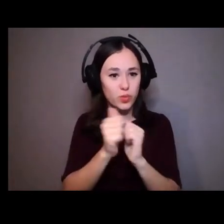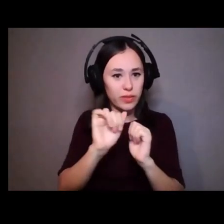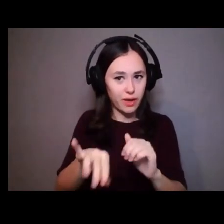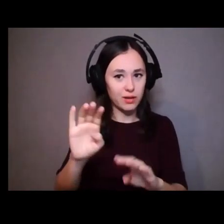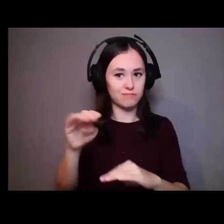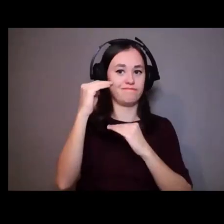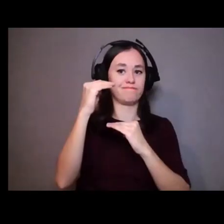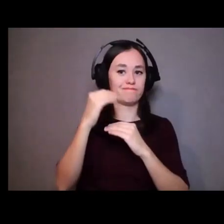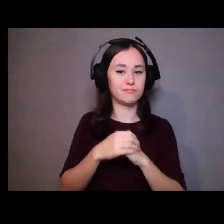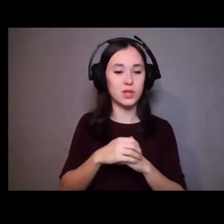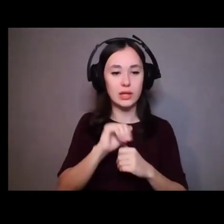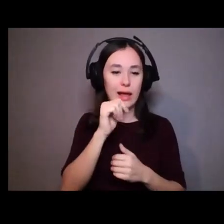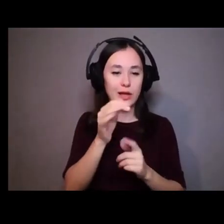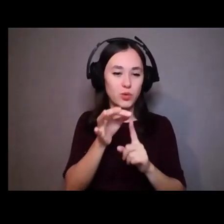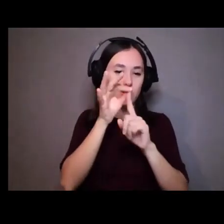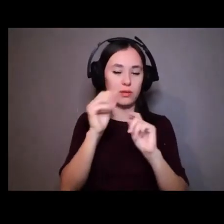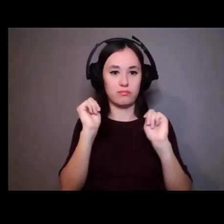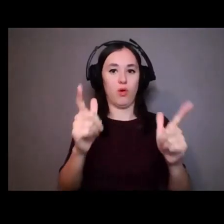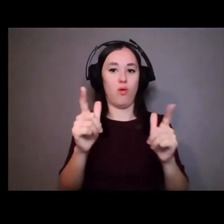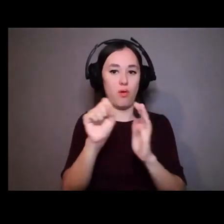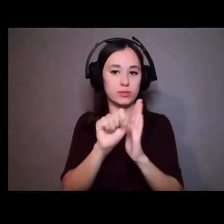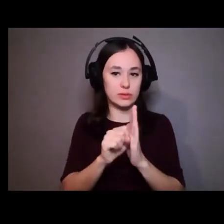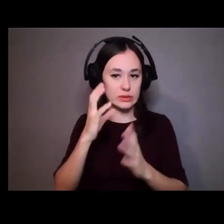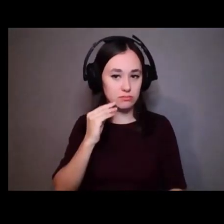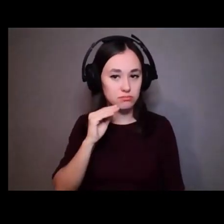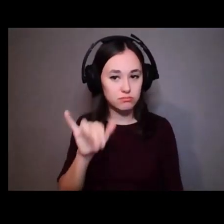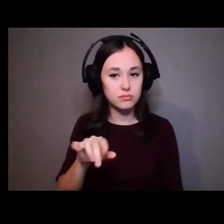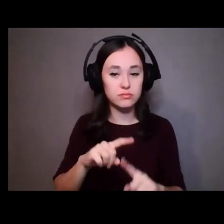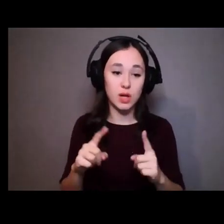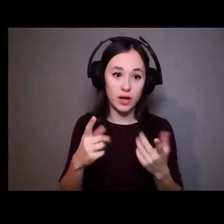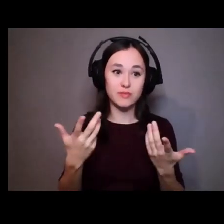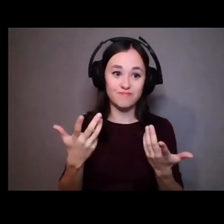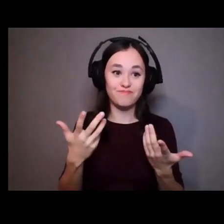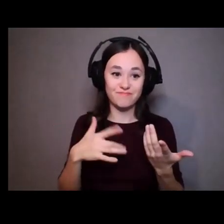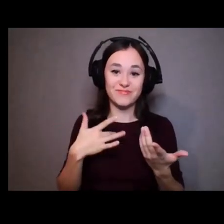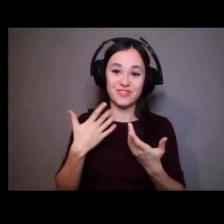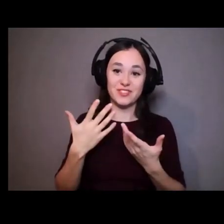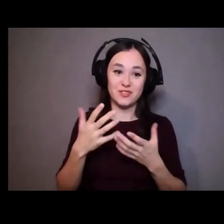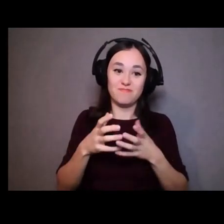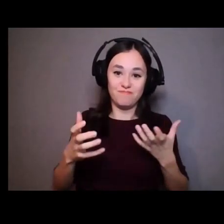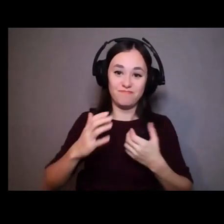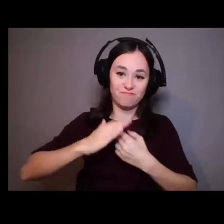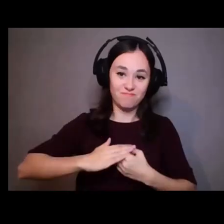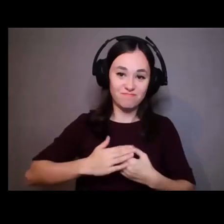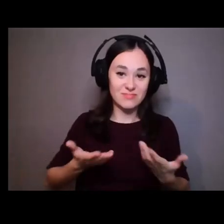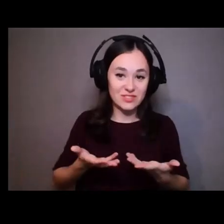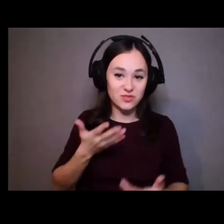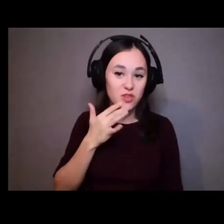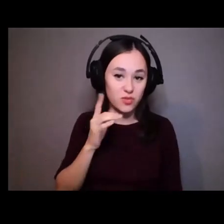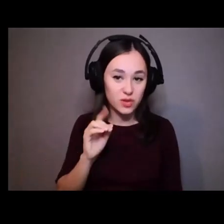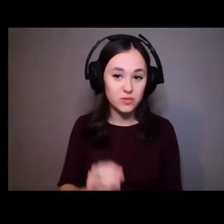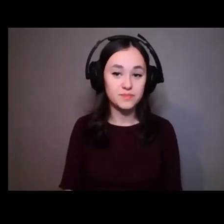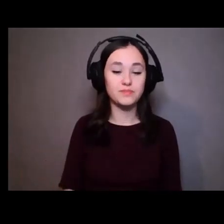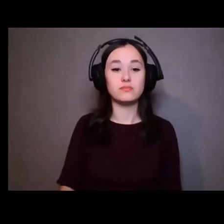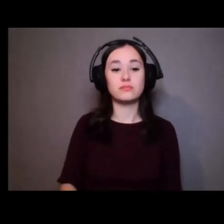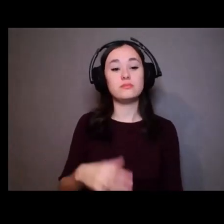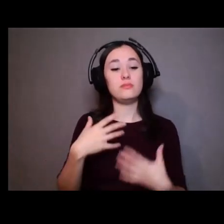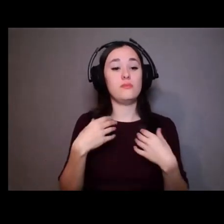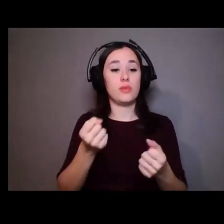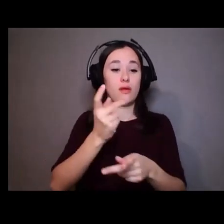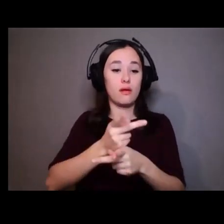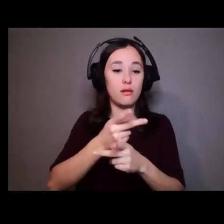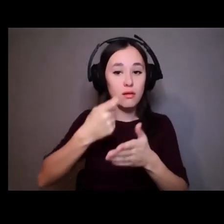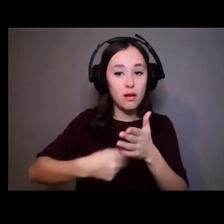unique, but is magnified in the state of Colorado. As I said before, healthcare costs are expensive. They're